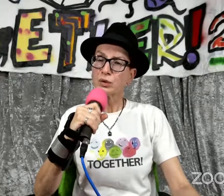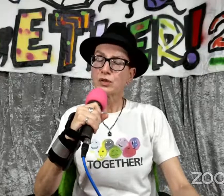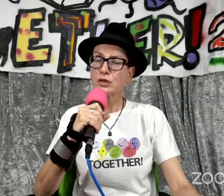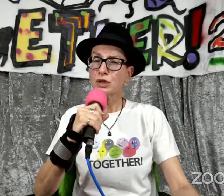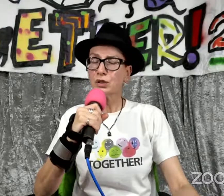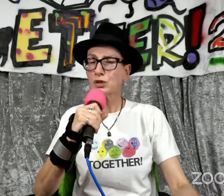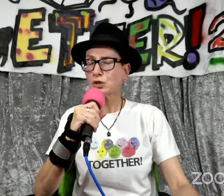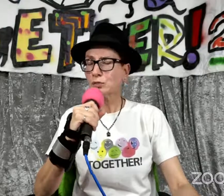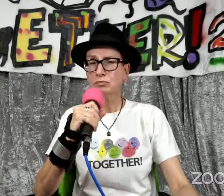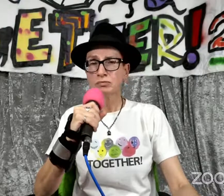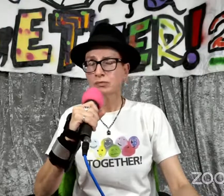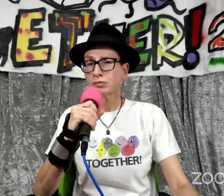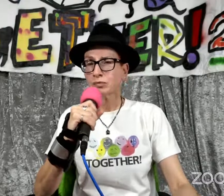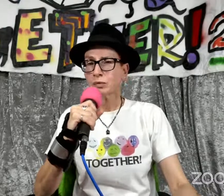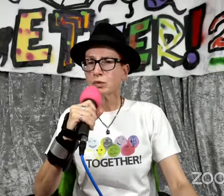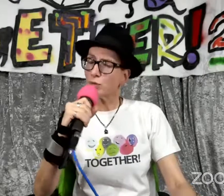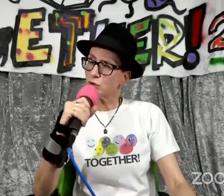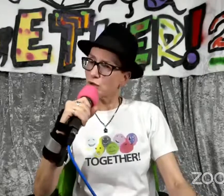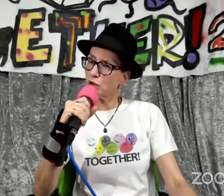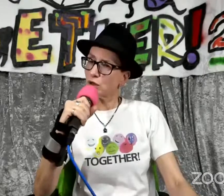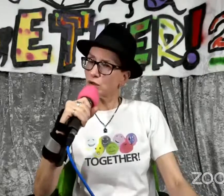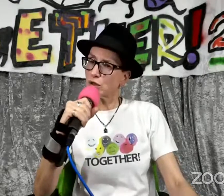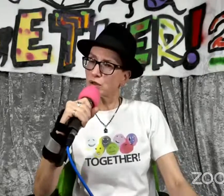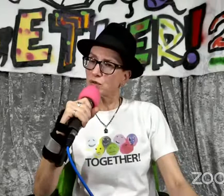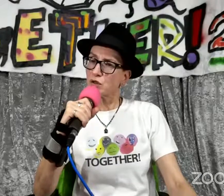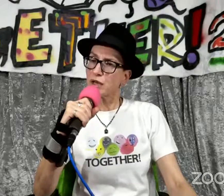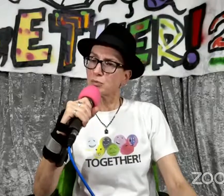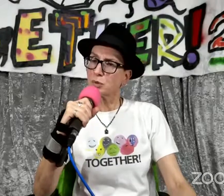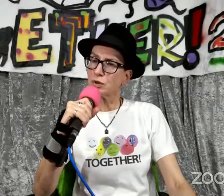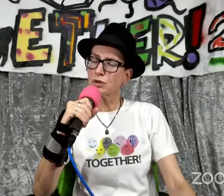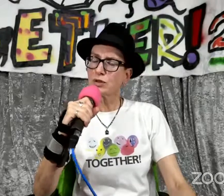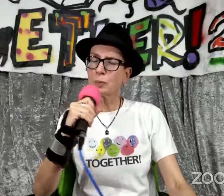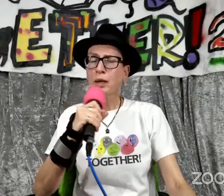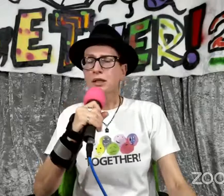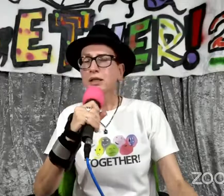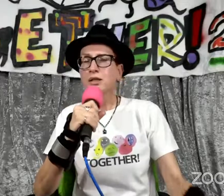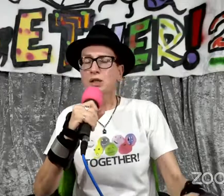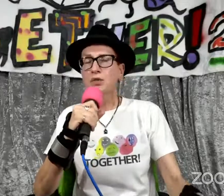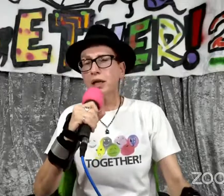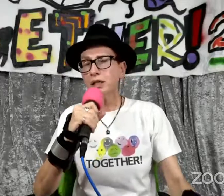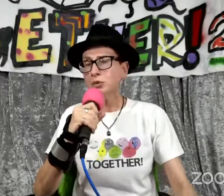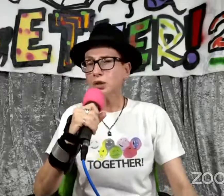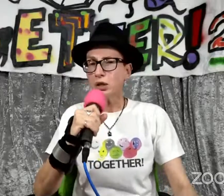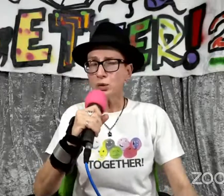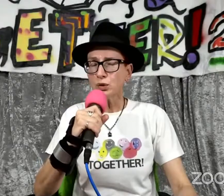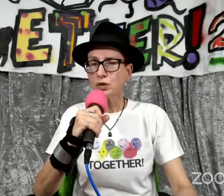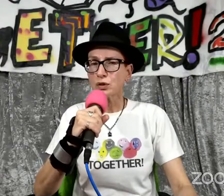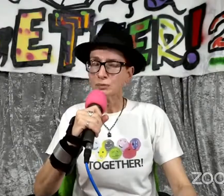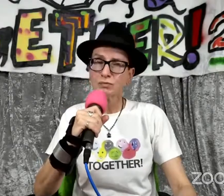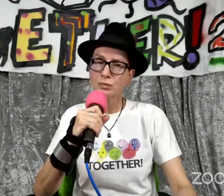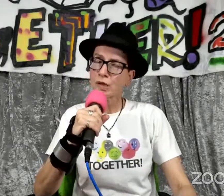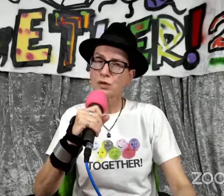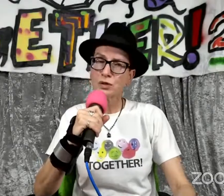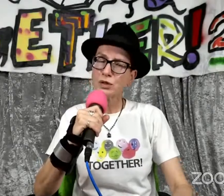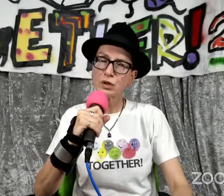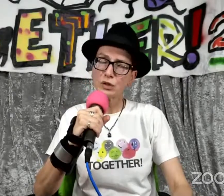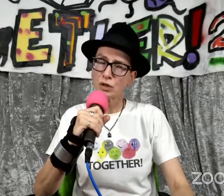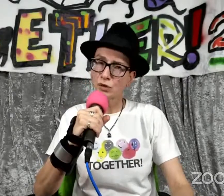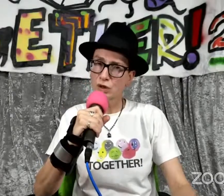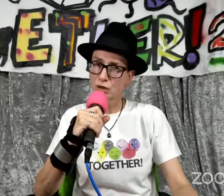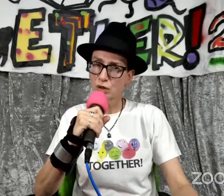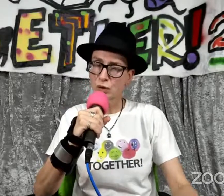anybody else needs to, so I'm just looking at the live chat, but yes, if anybody else is